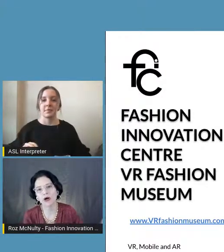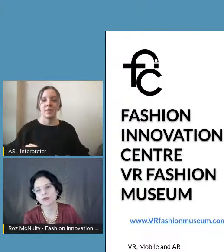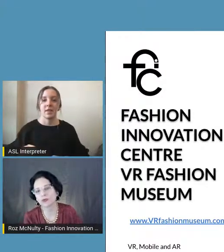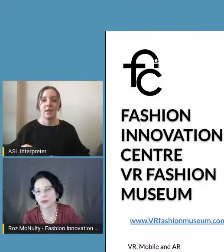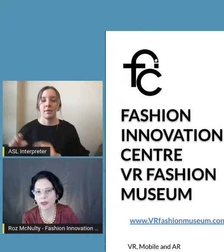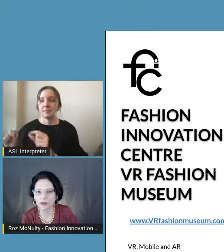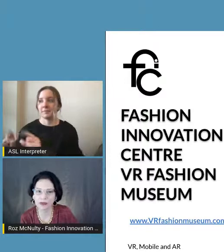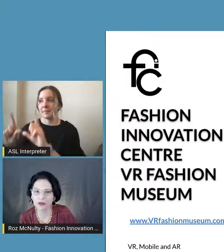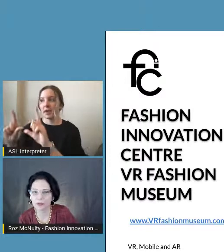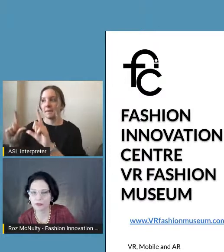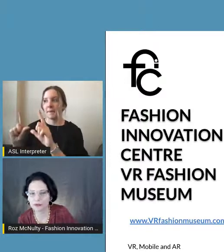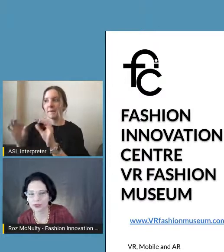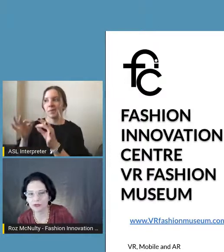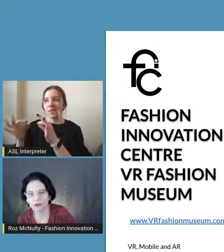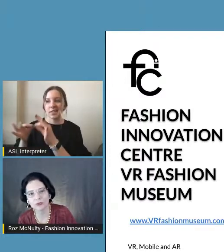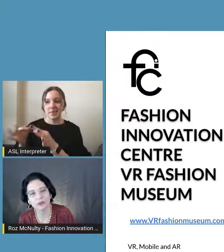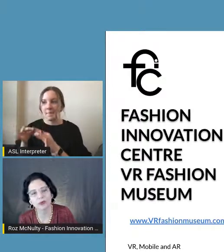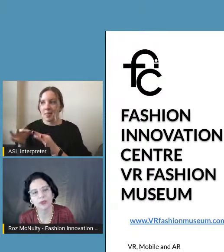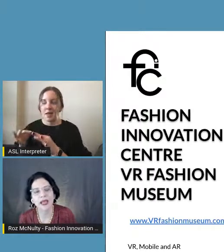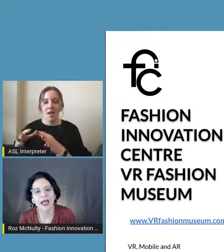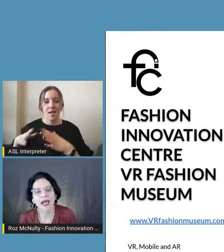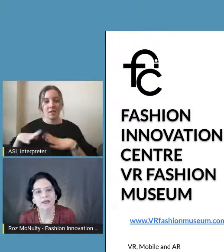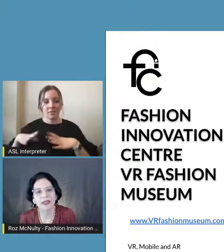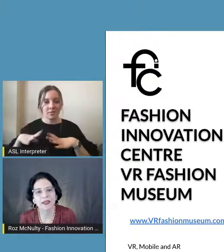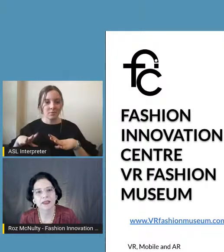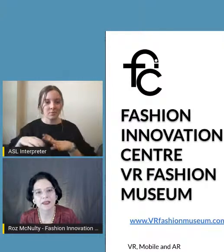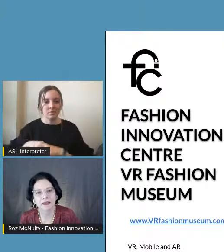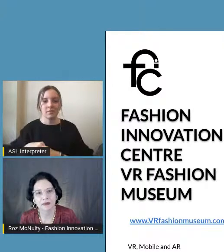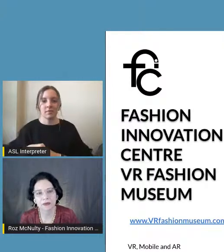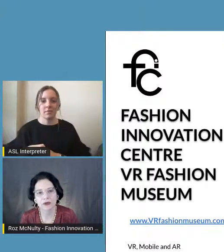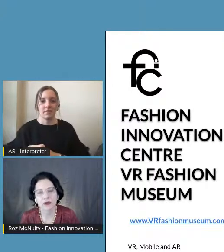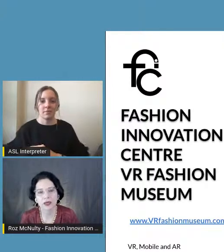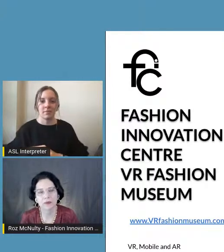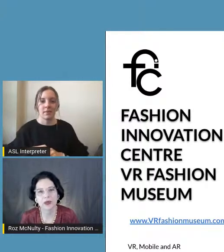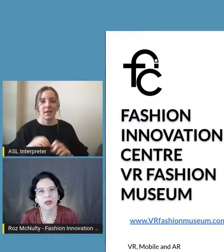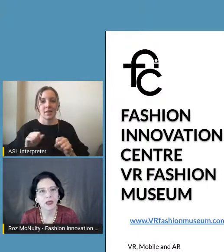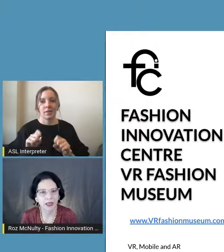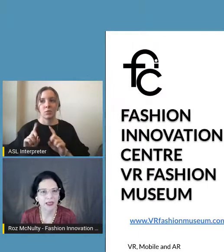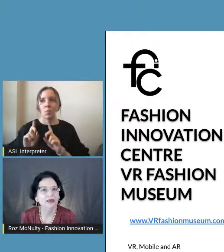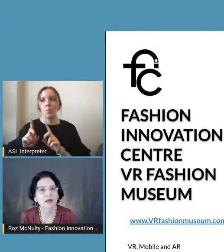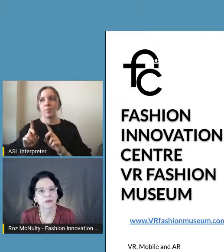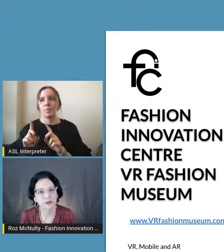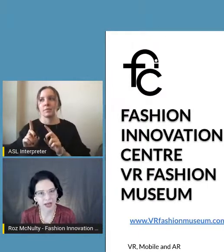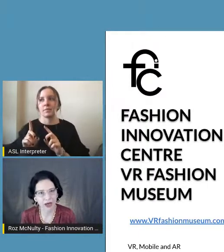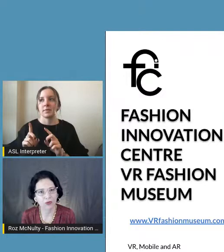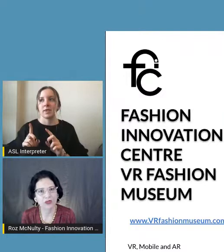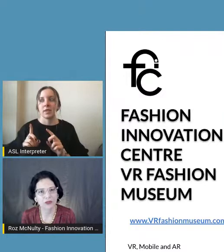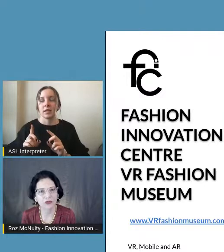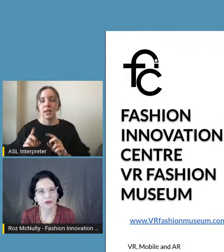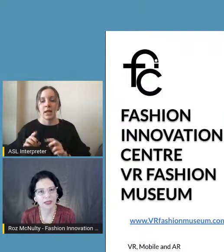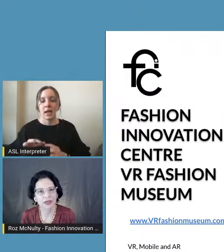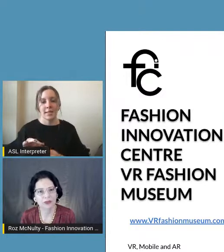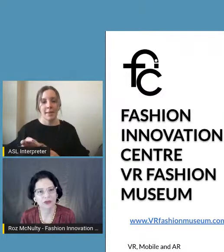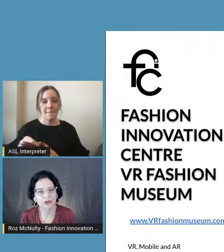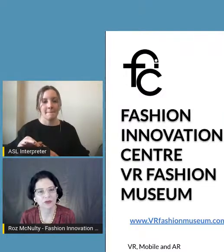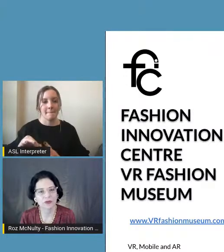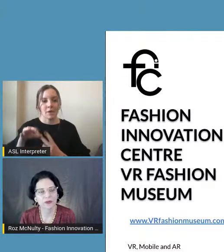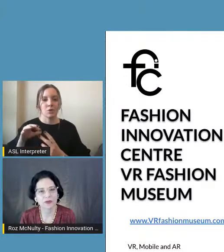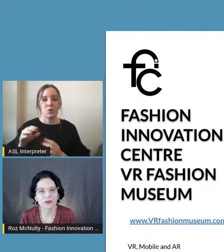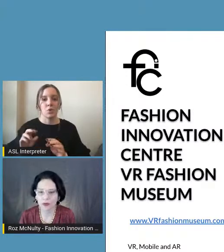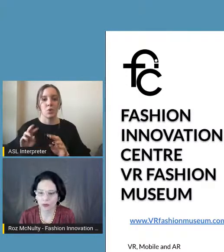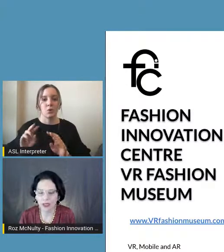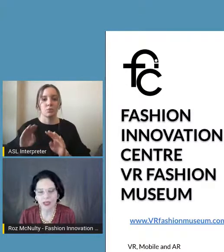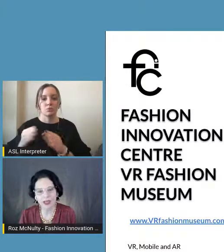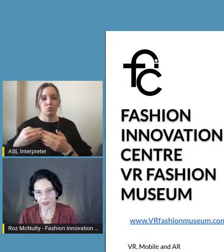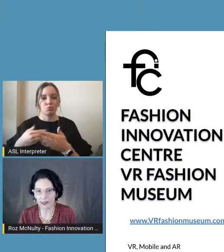there, go off to a special observation room, and then at the same time, it comes now in 2